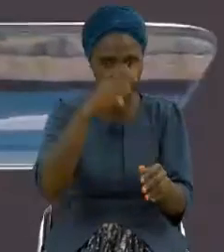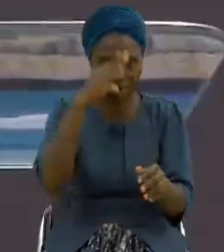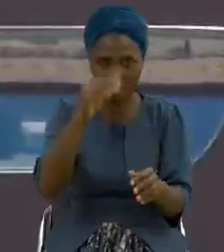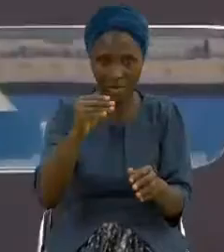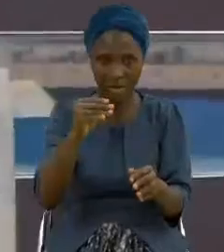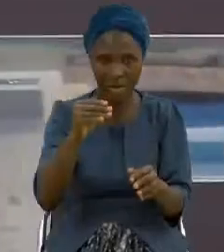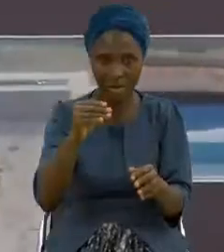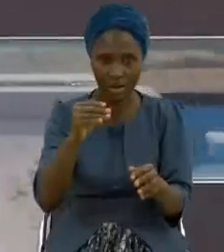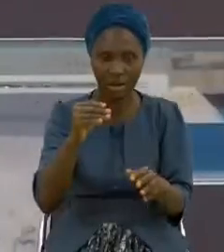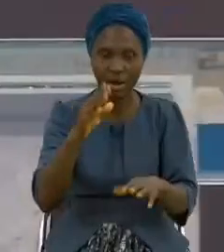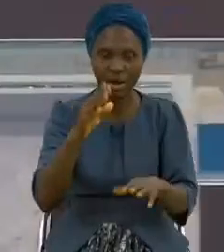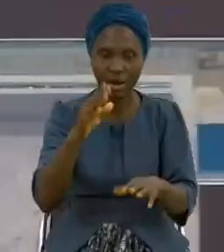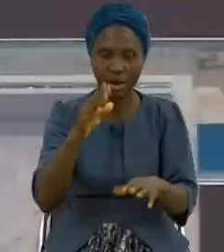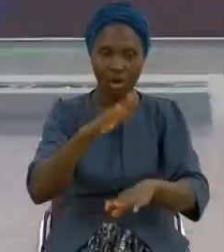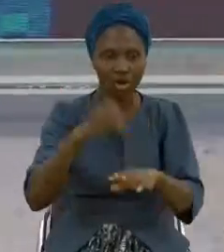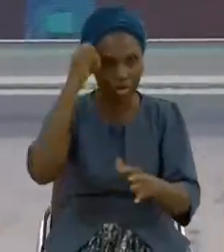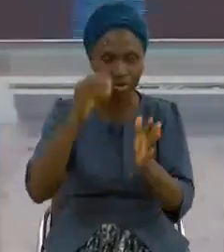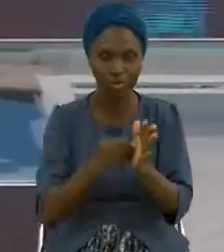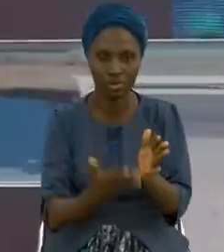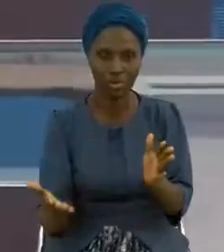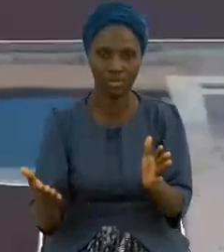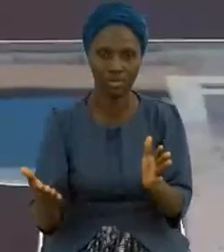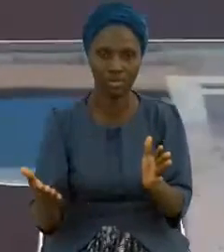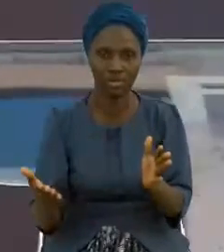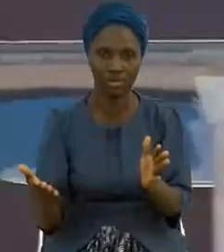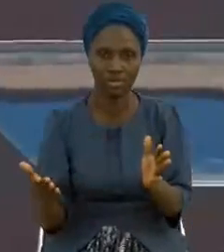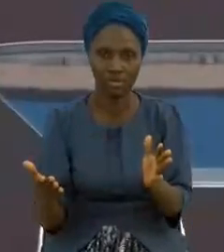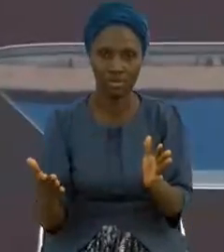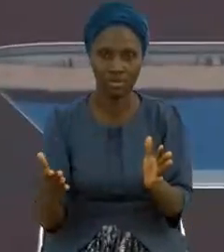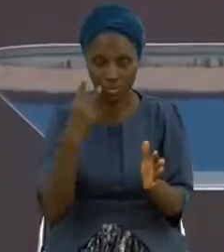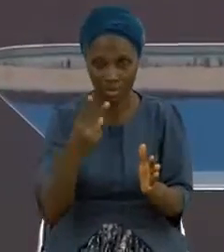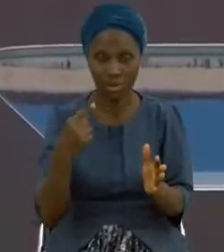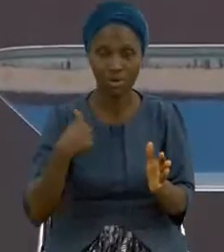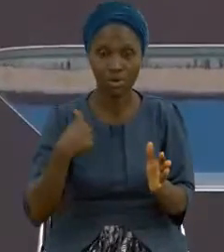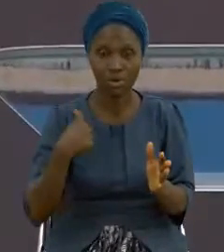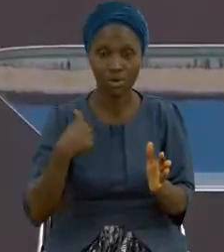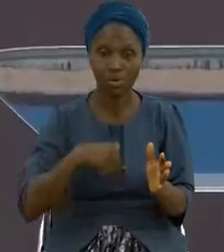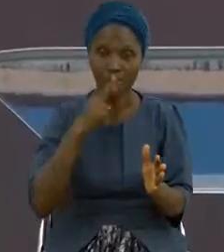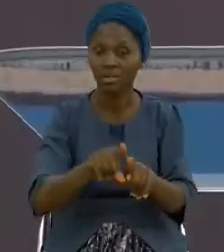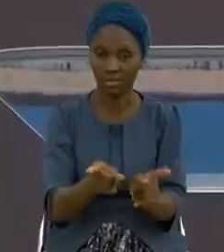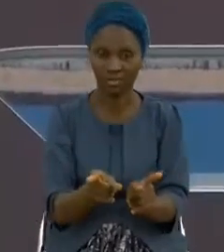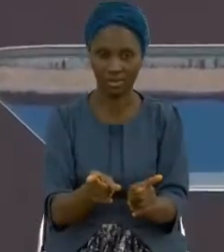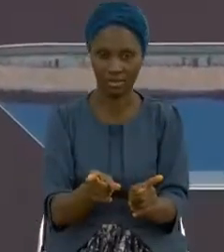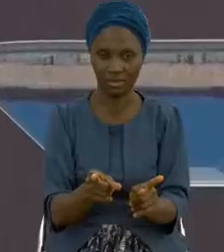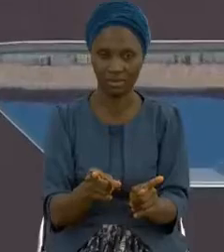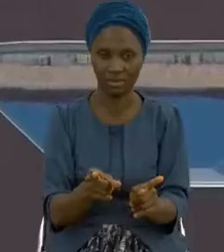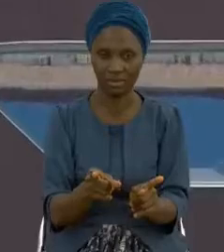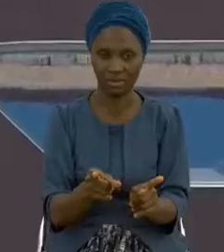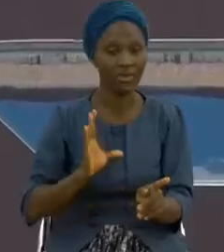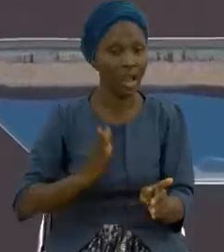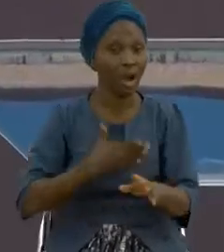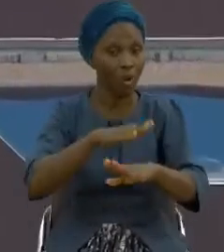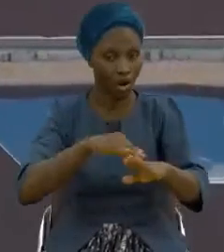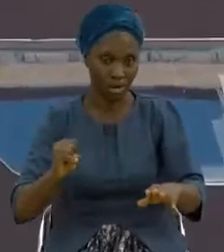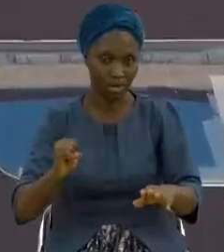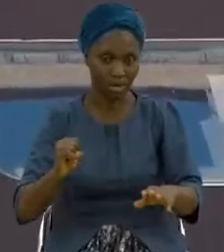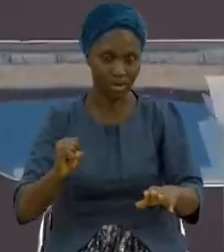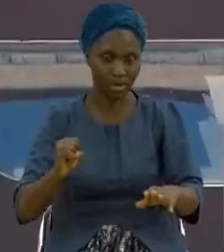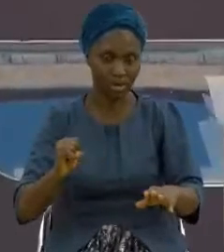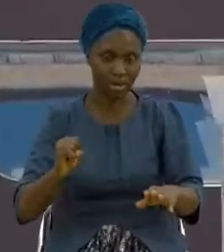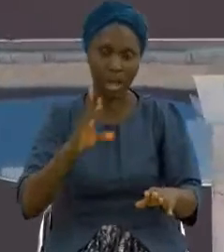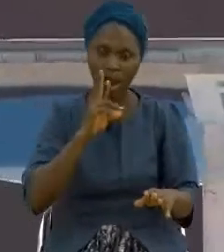are different. Our callings are different. Our responsibilities are